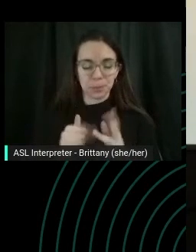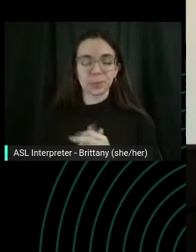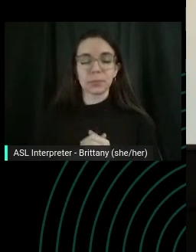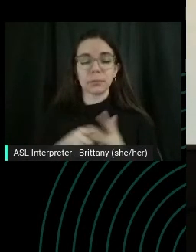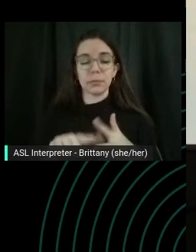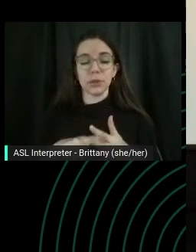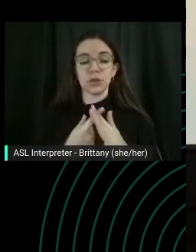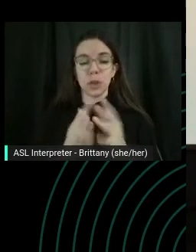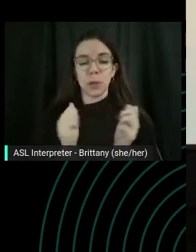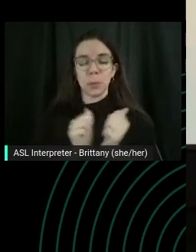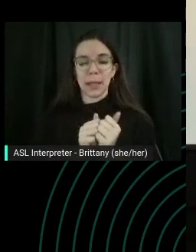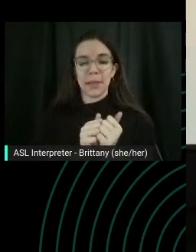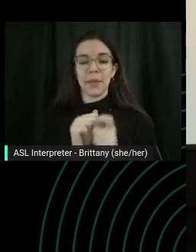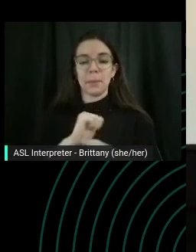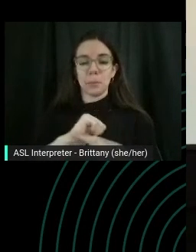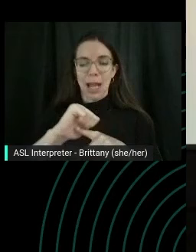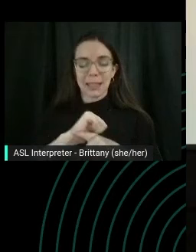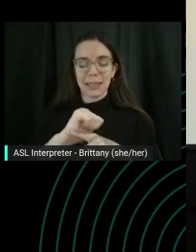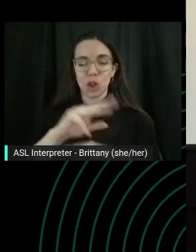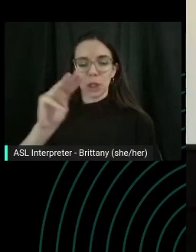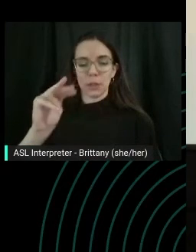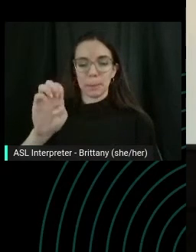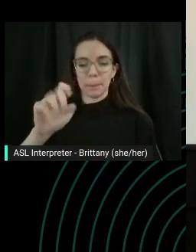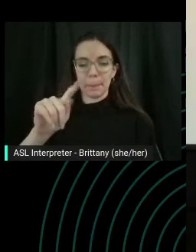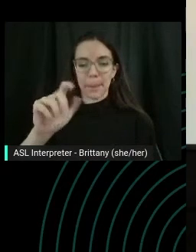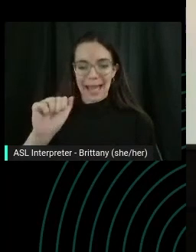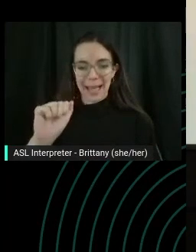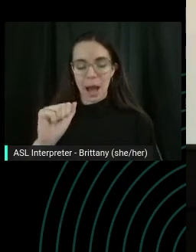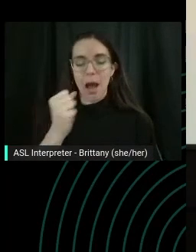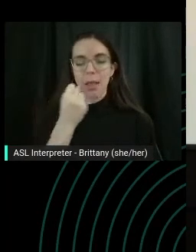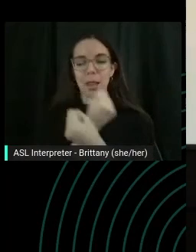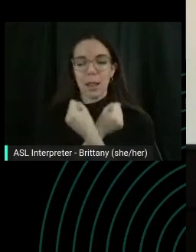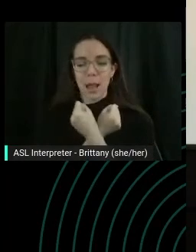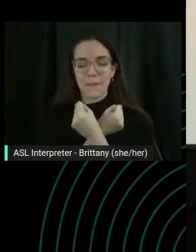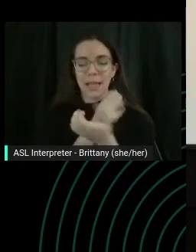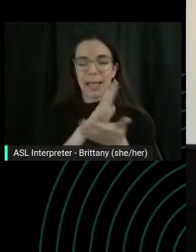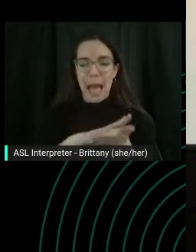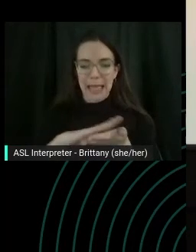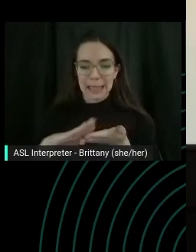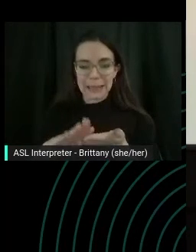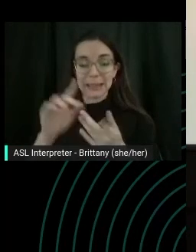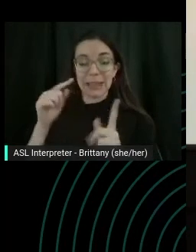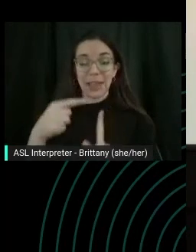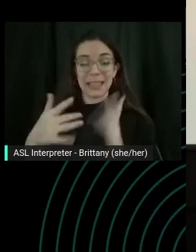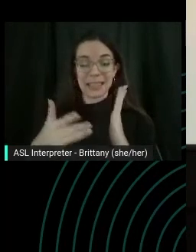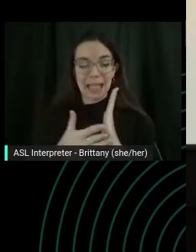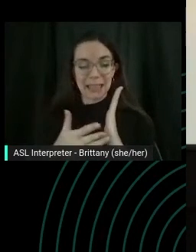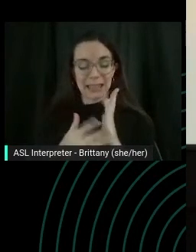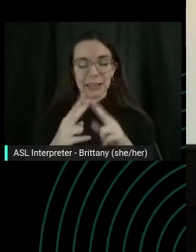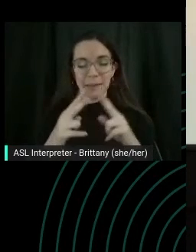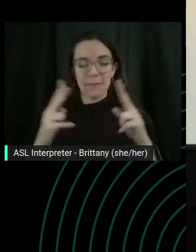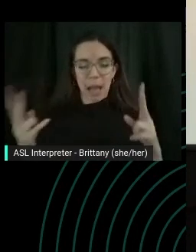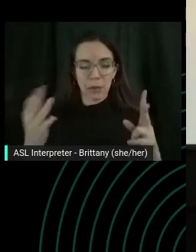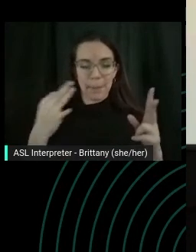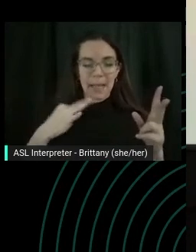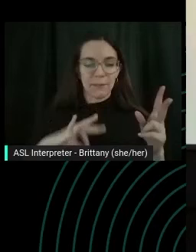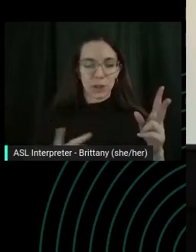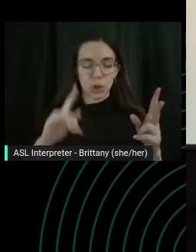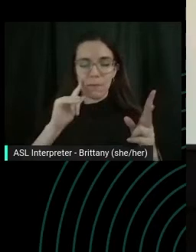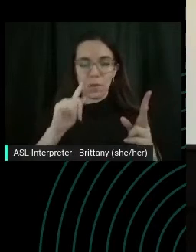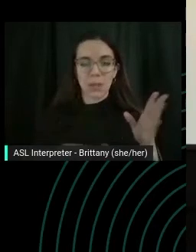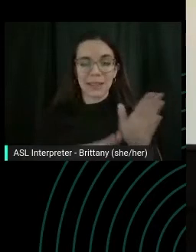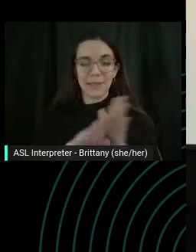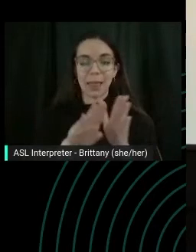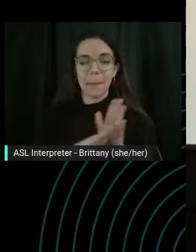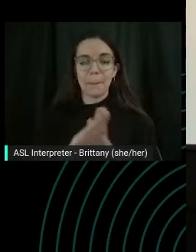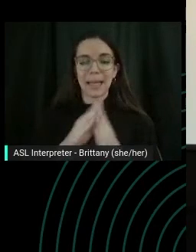metta, also known as loving kindness. This technique is very beneficial for developing empathy. Empathy